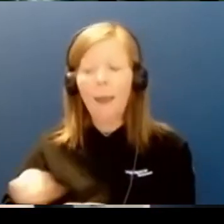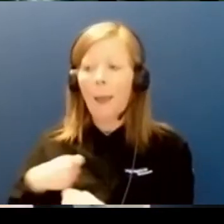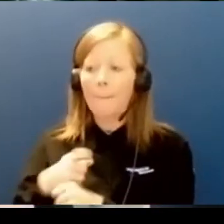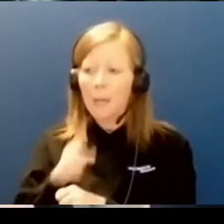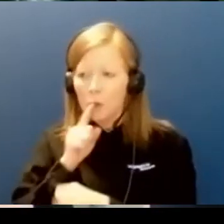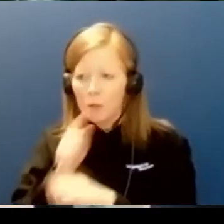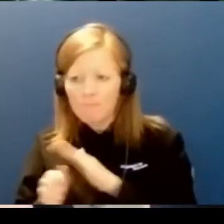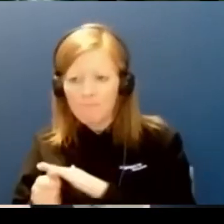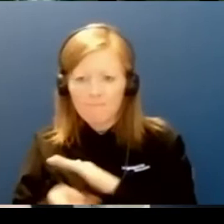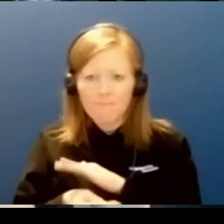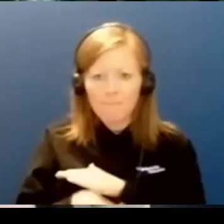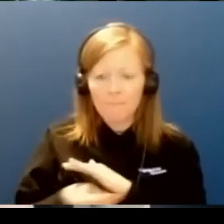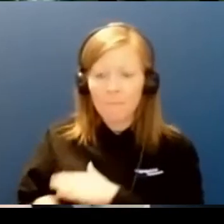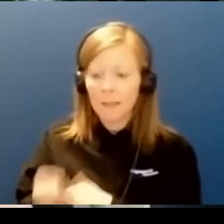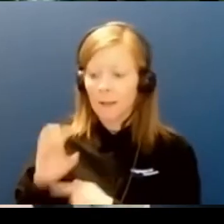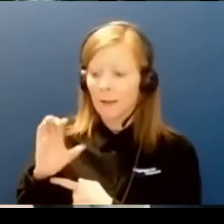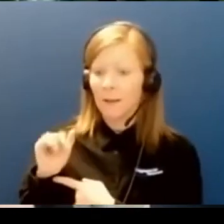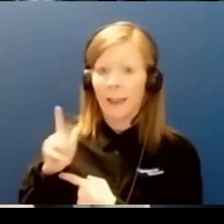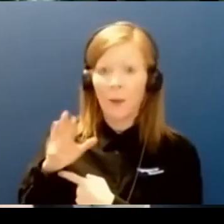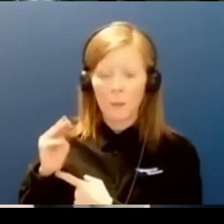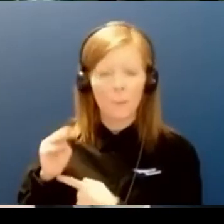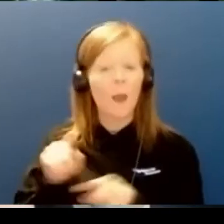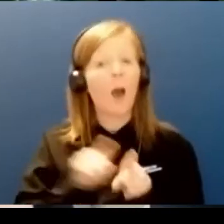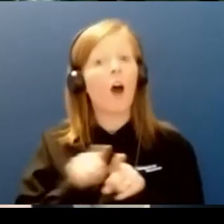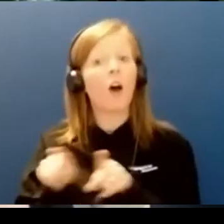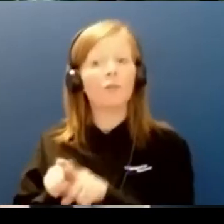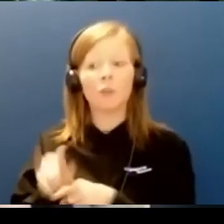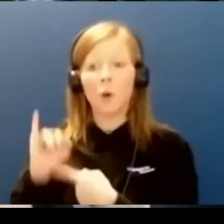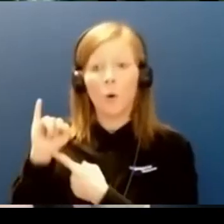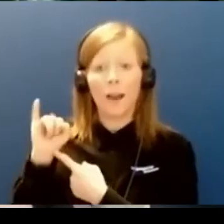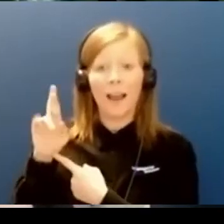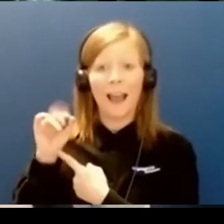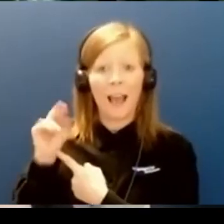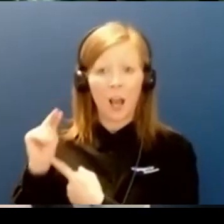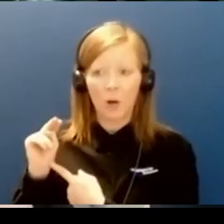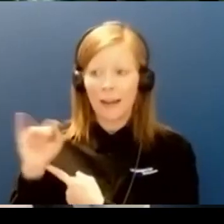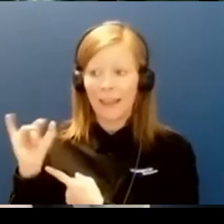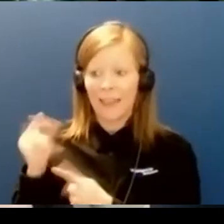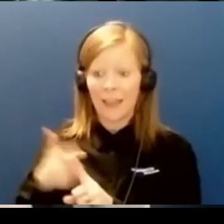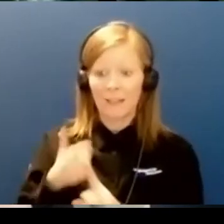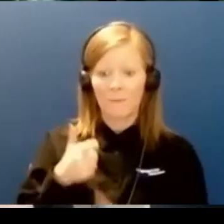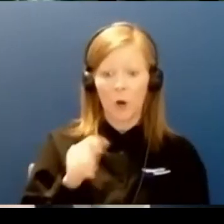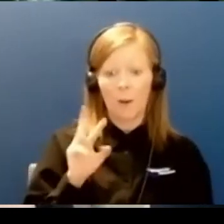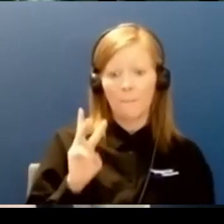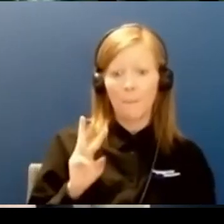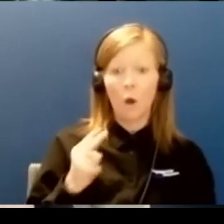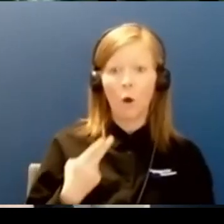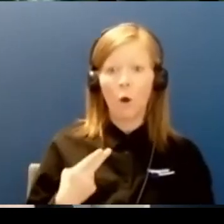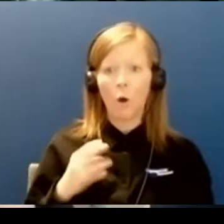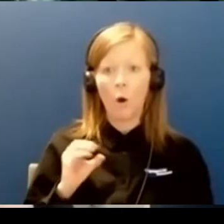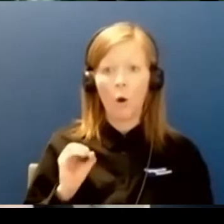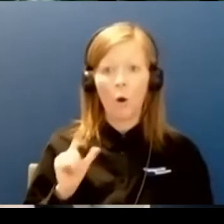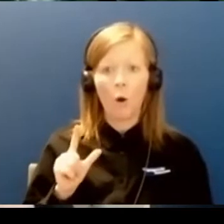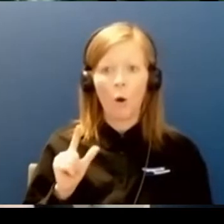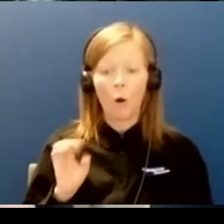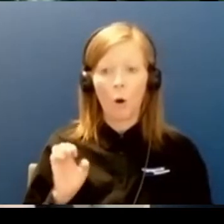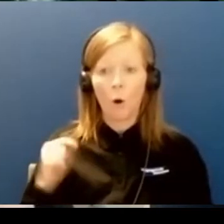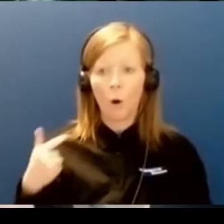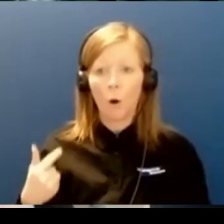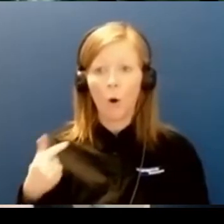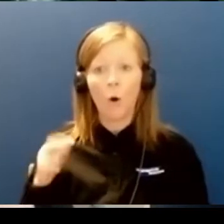good sources of calcium. Iron also is really important as well. So that comes from like whole grain sources. So looking for, if your kid is someone who